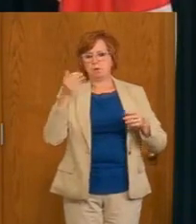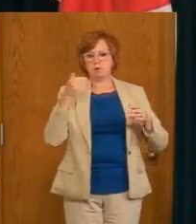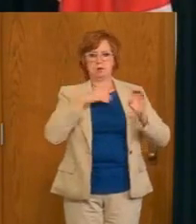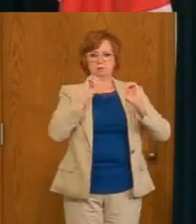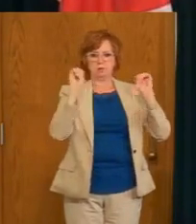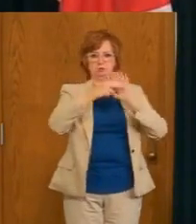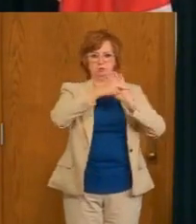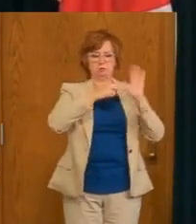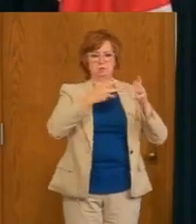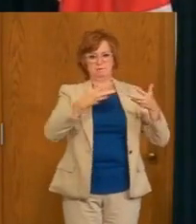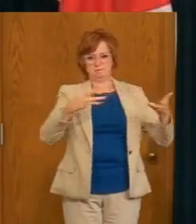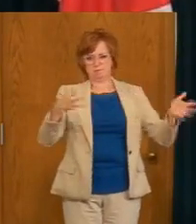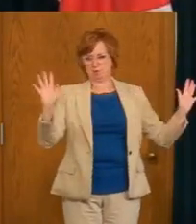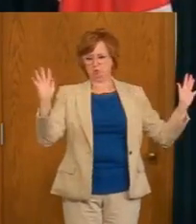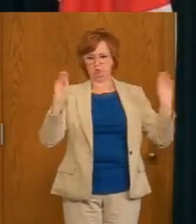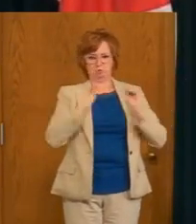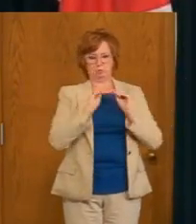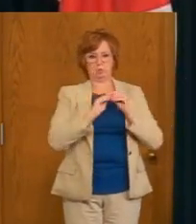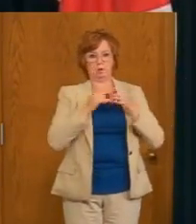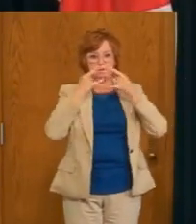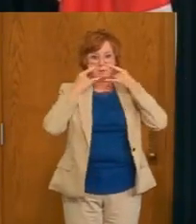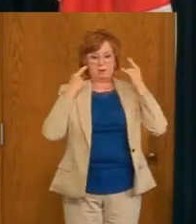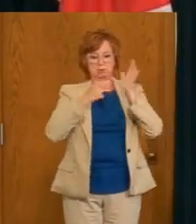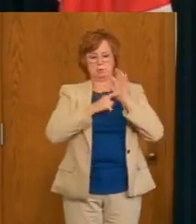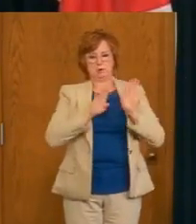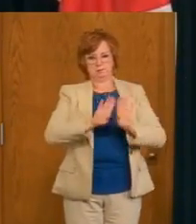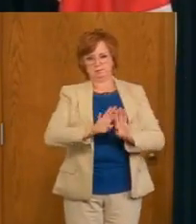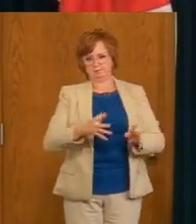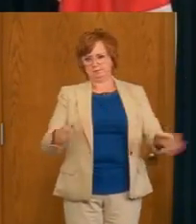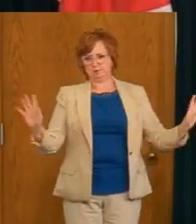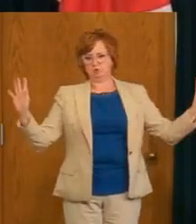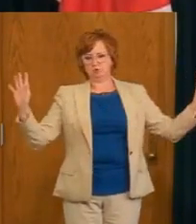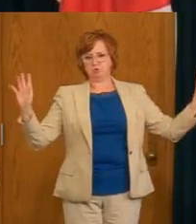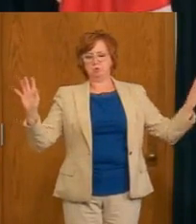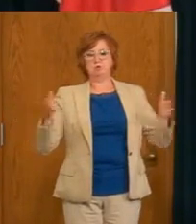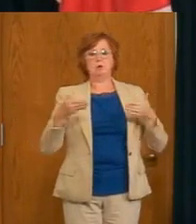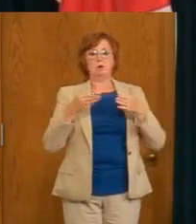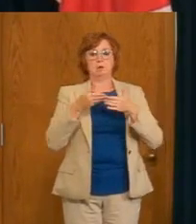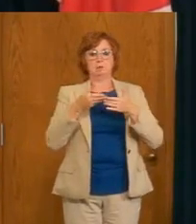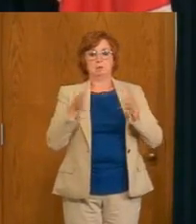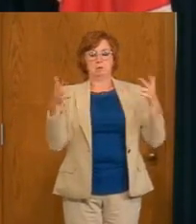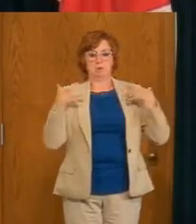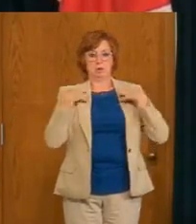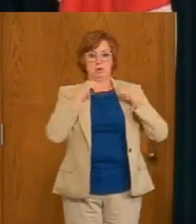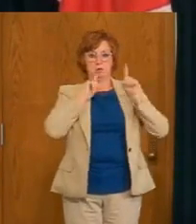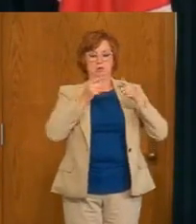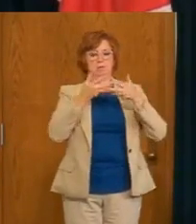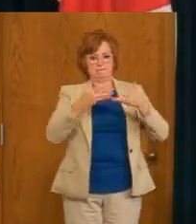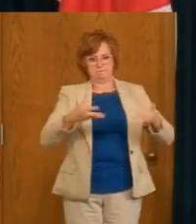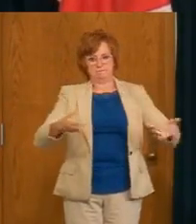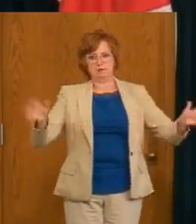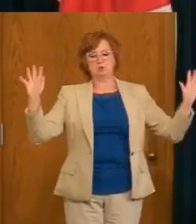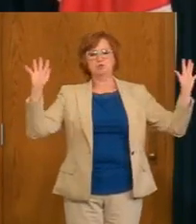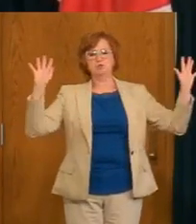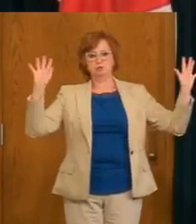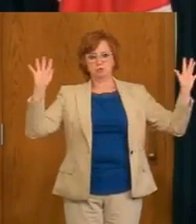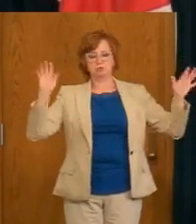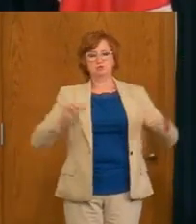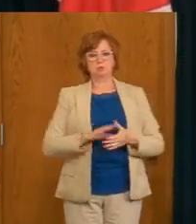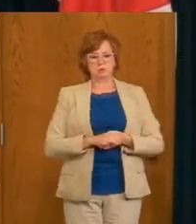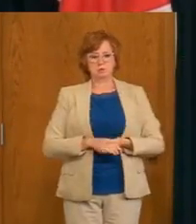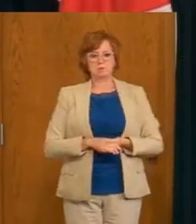summer outbreaks, an increase in hospitalizations once everything's gone? Like, what are we expecting? Dr. Shahab and maybe even Scott